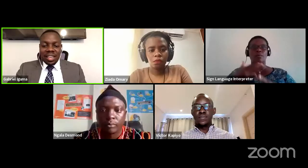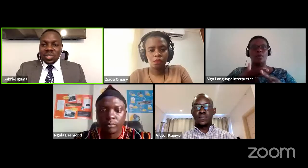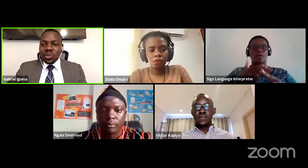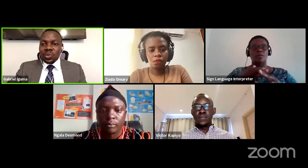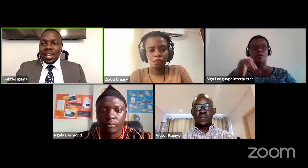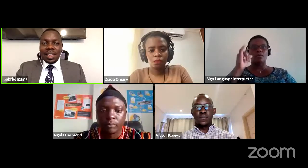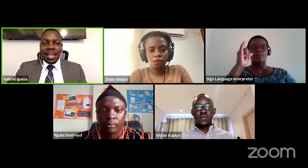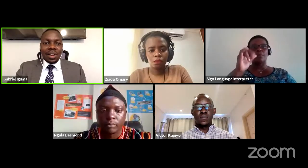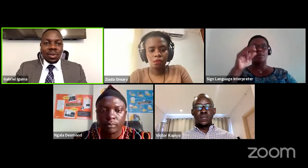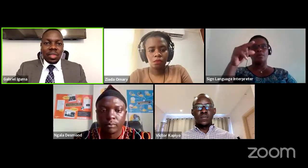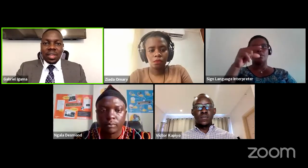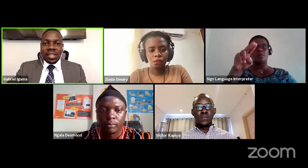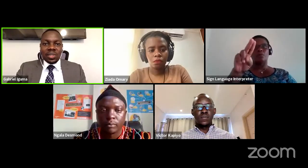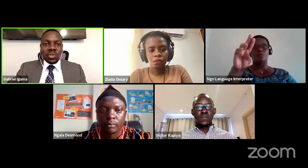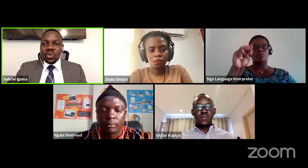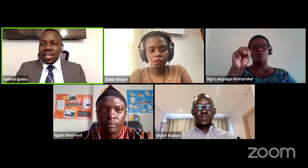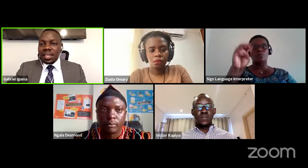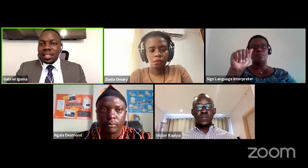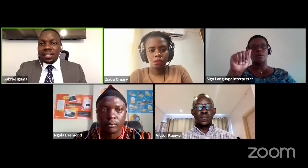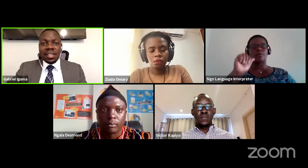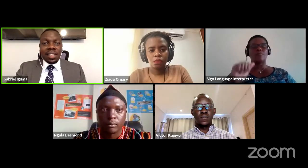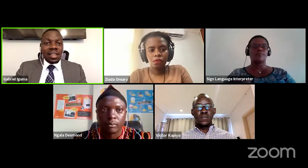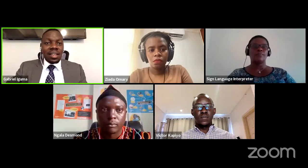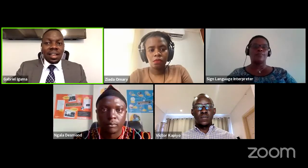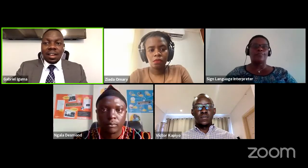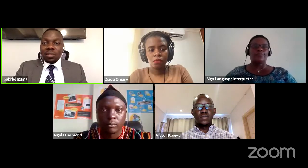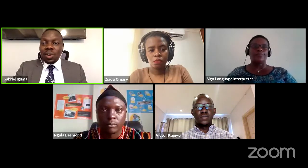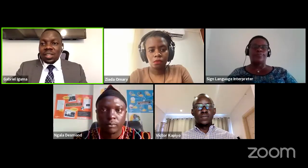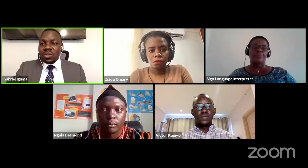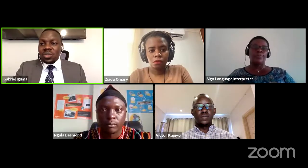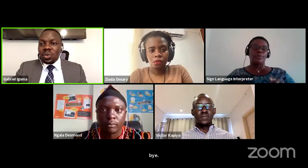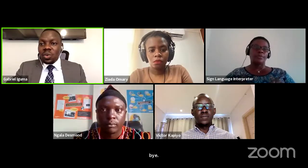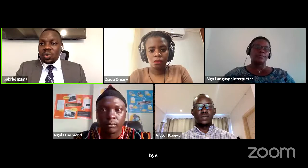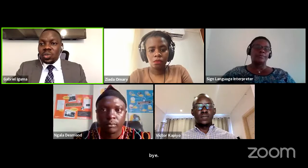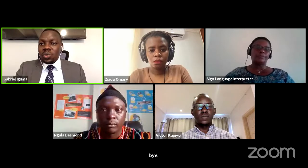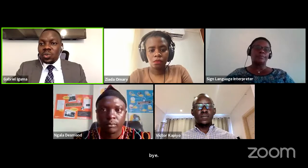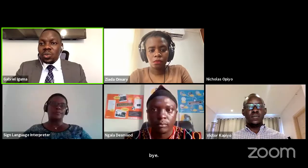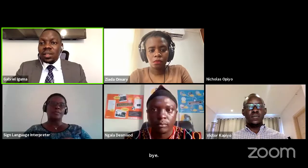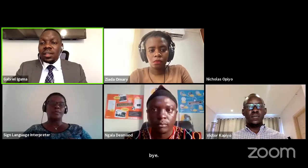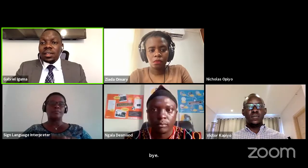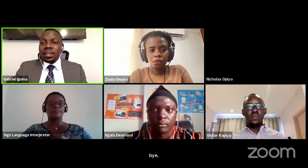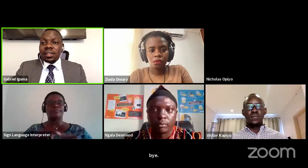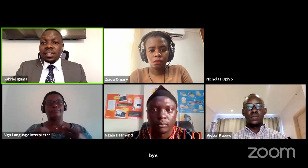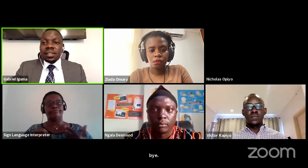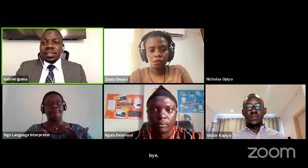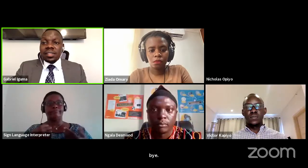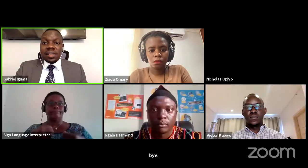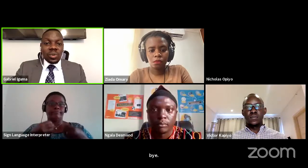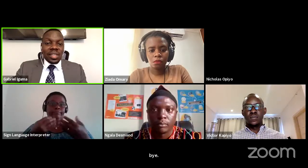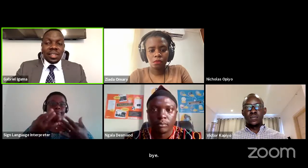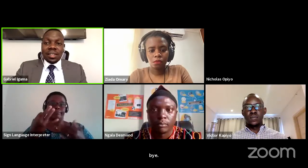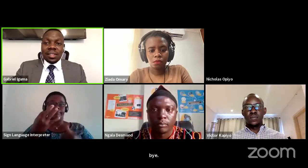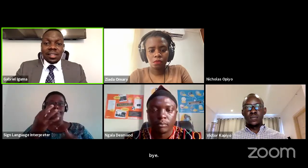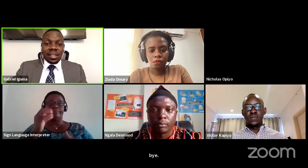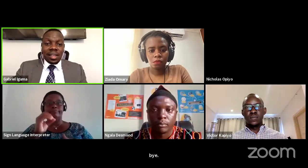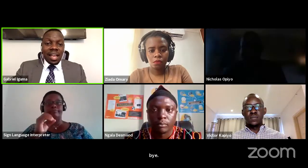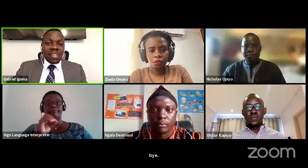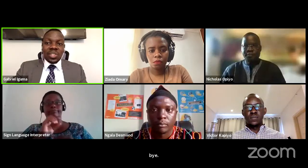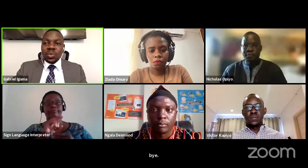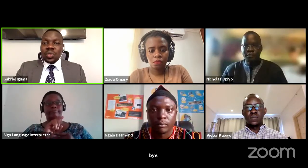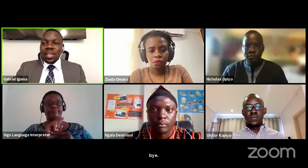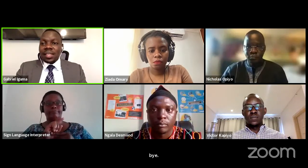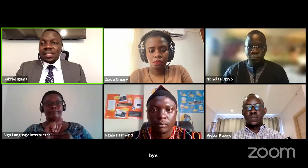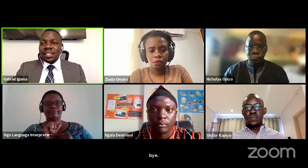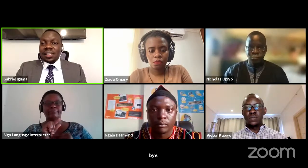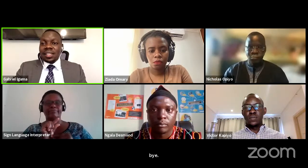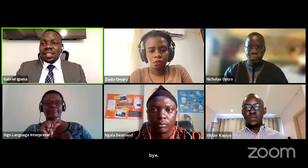And I'd just like to allow 30 or so seconds for us all to settle in. As